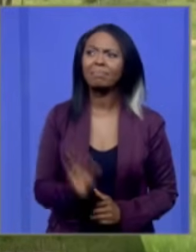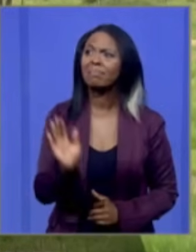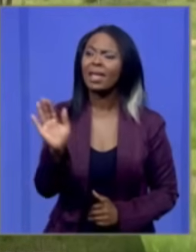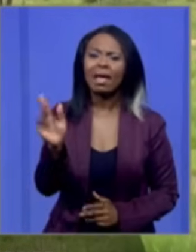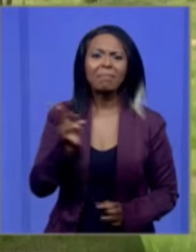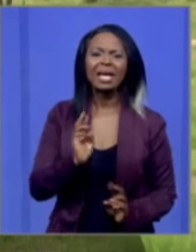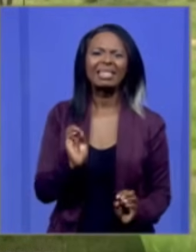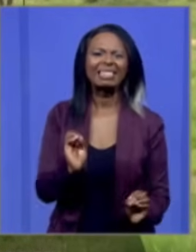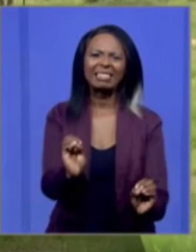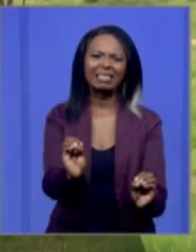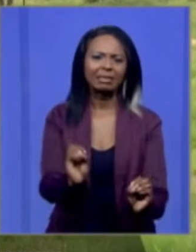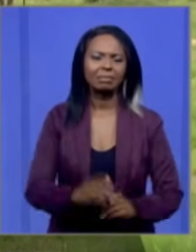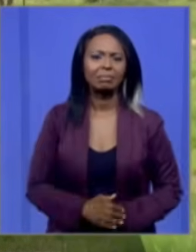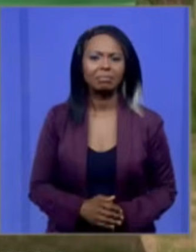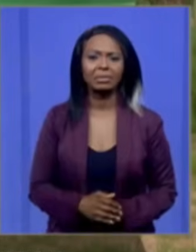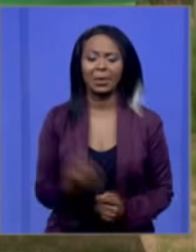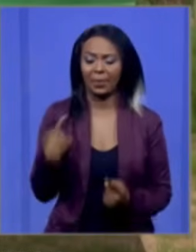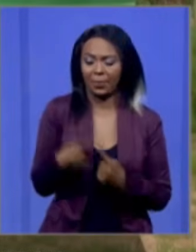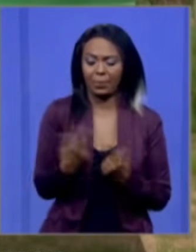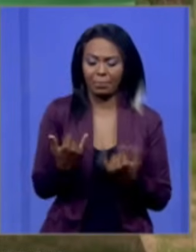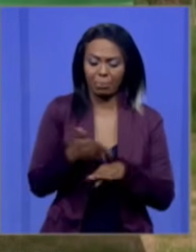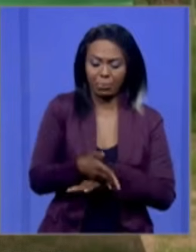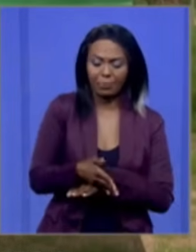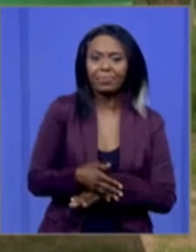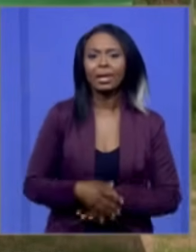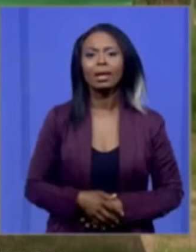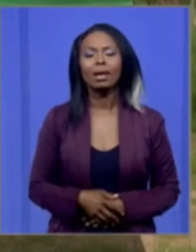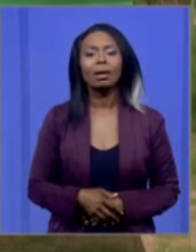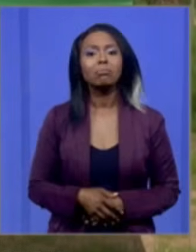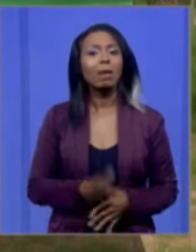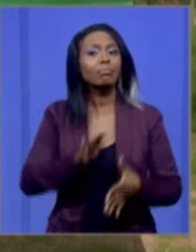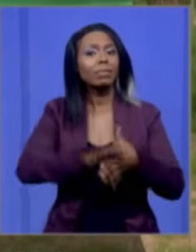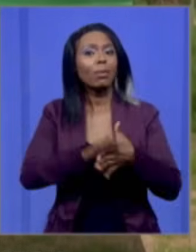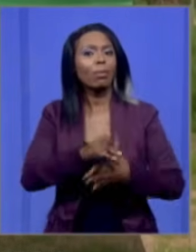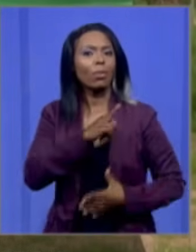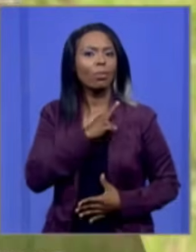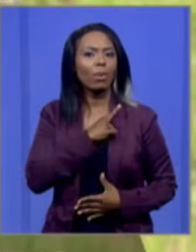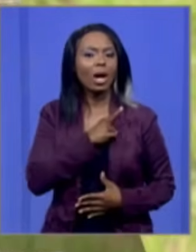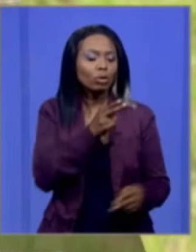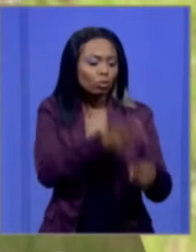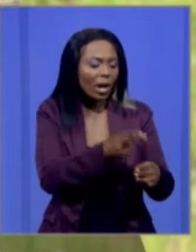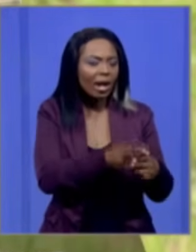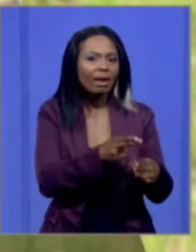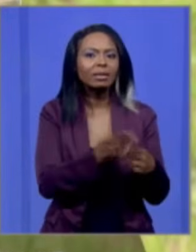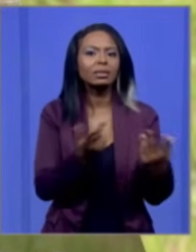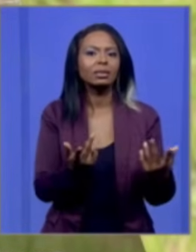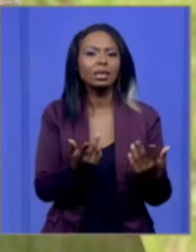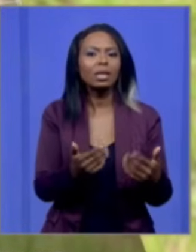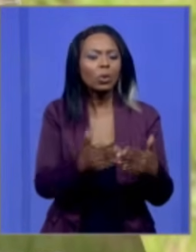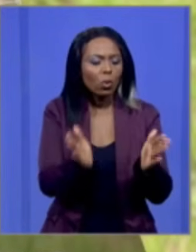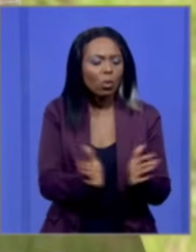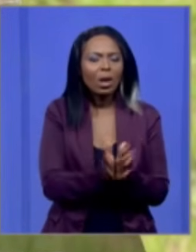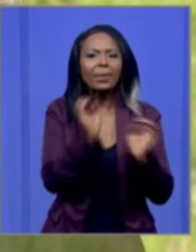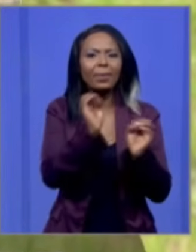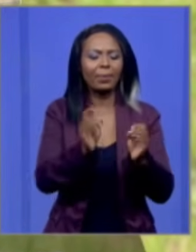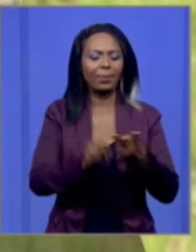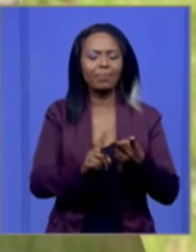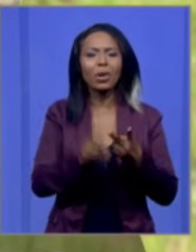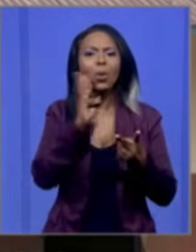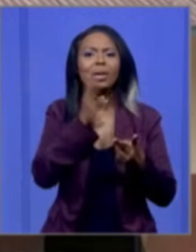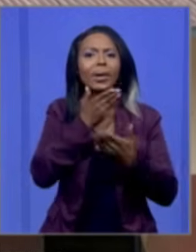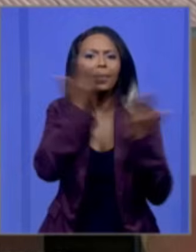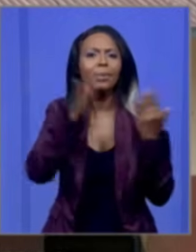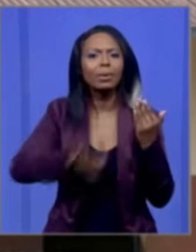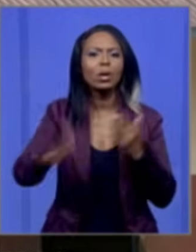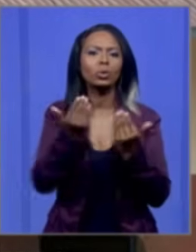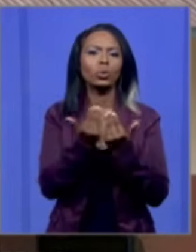from them still today, and then the reason why is because we don't have the toilets at the school. We don't have water at the school.